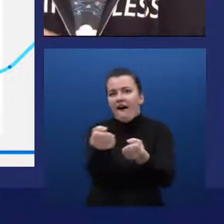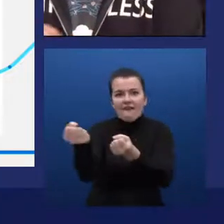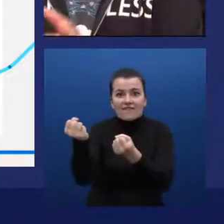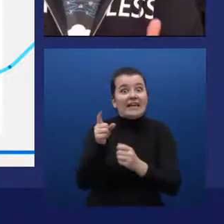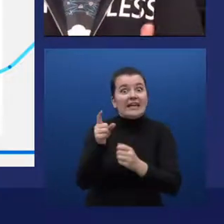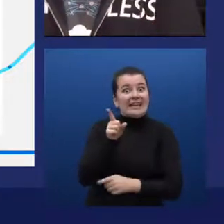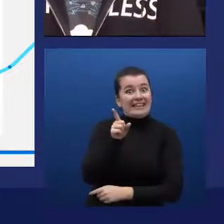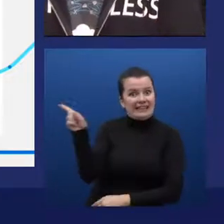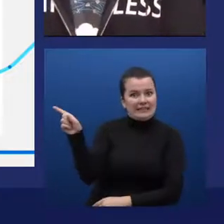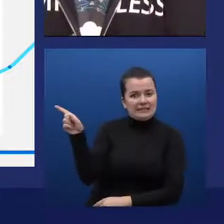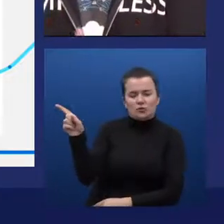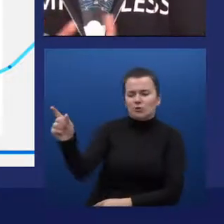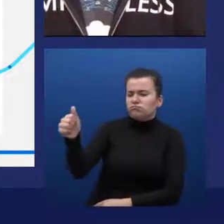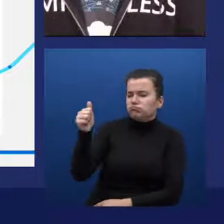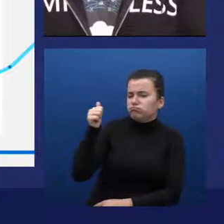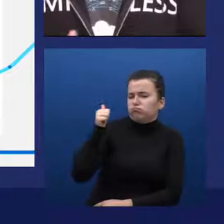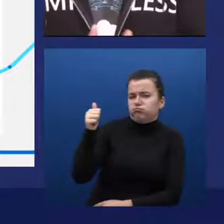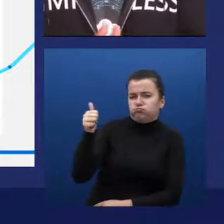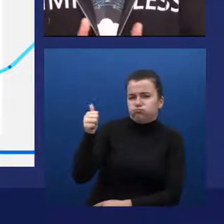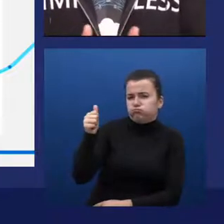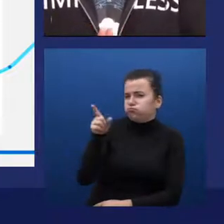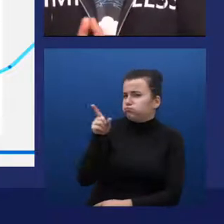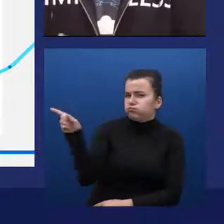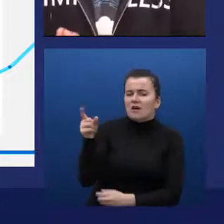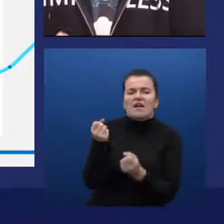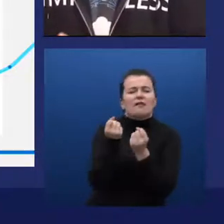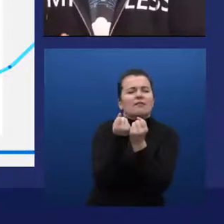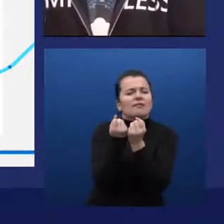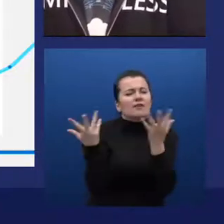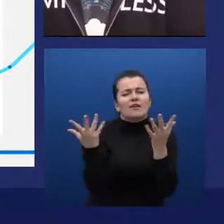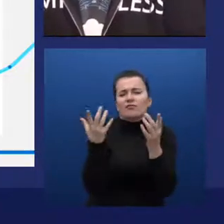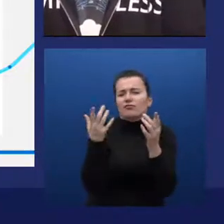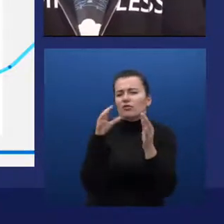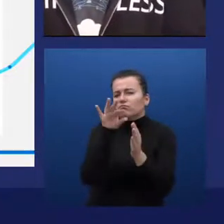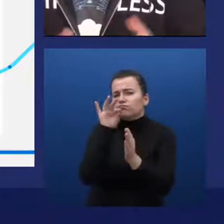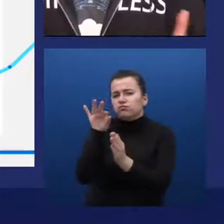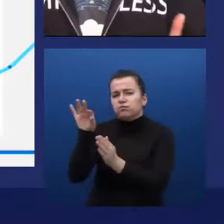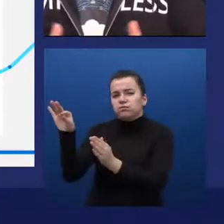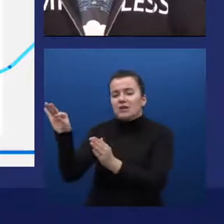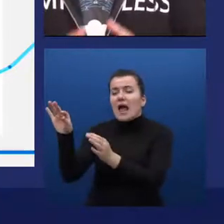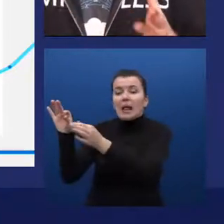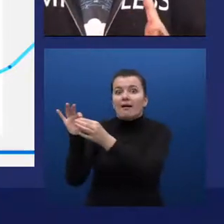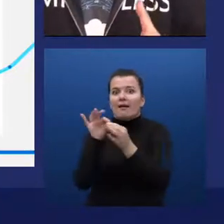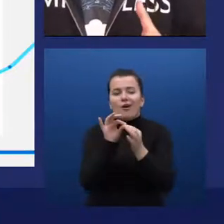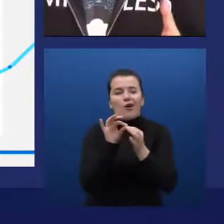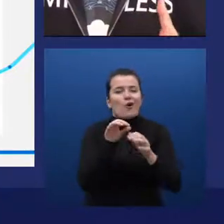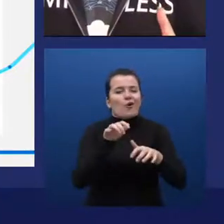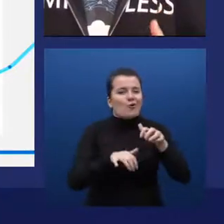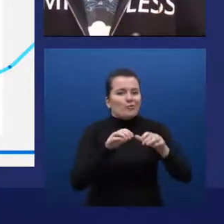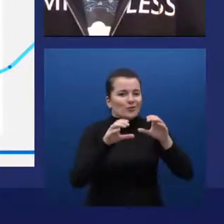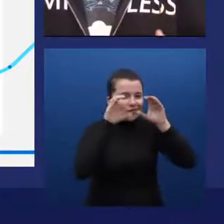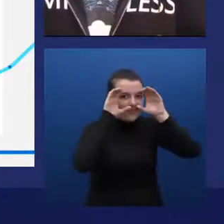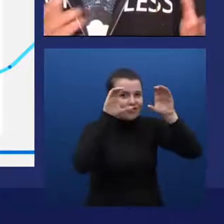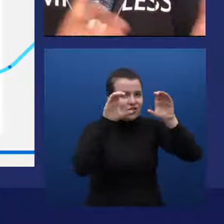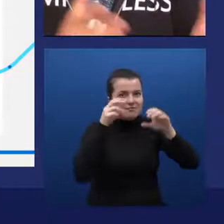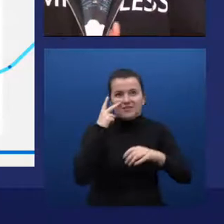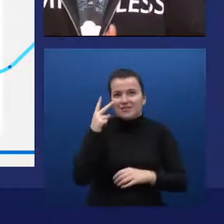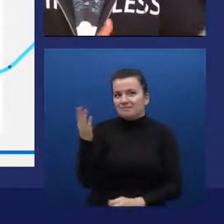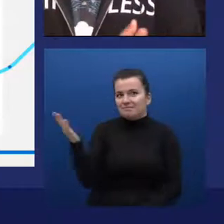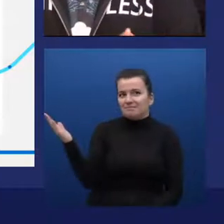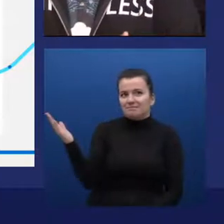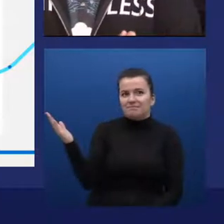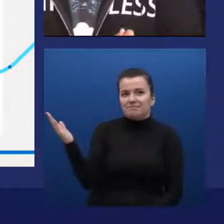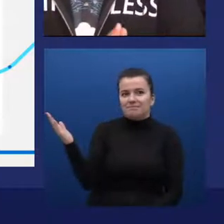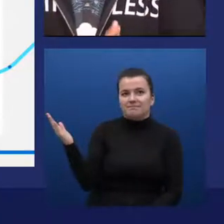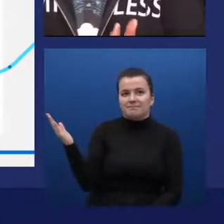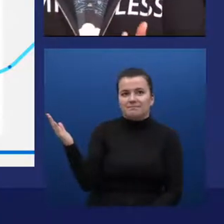great solution. This is a curation of resources that are made available specifically to computer vision that you can go forth and dabble with. Also, you